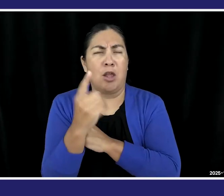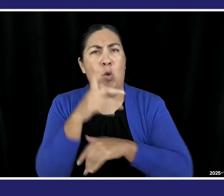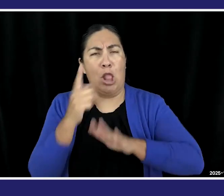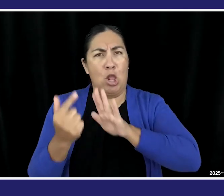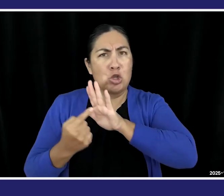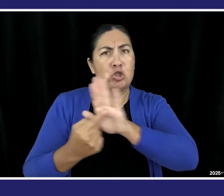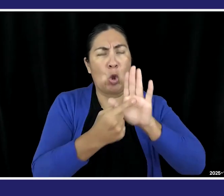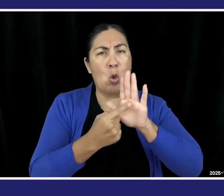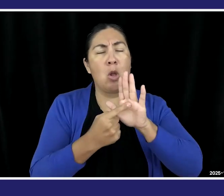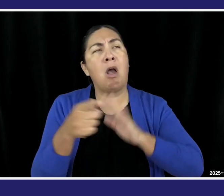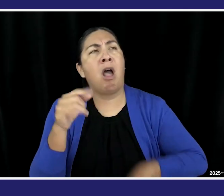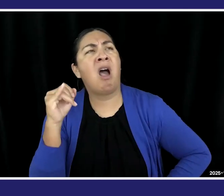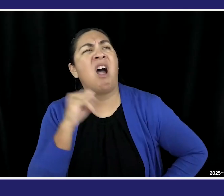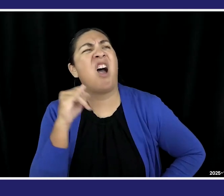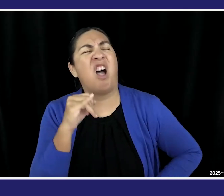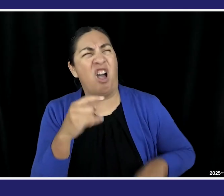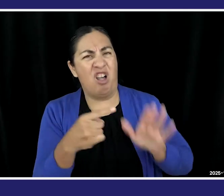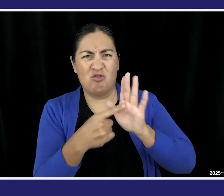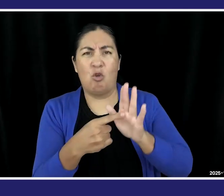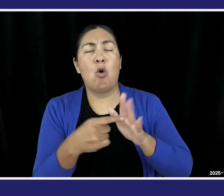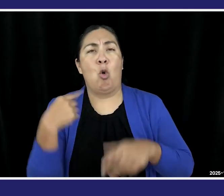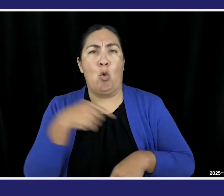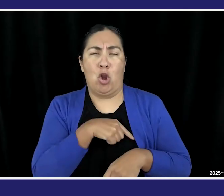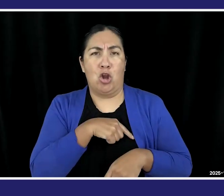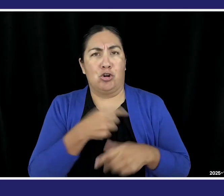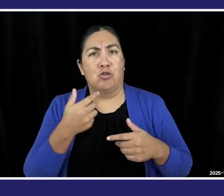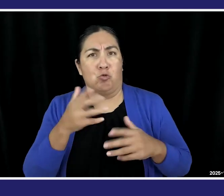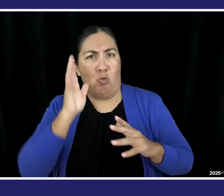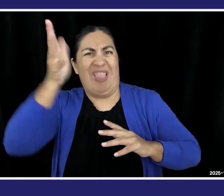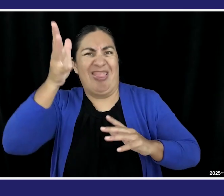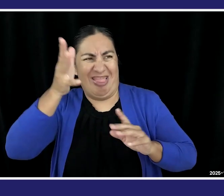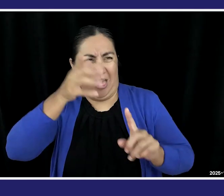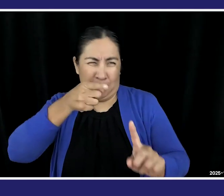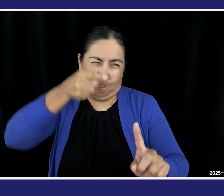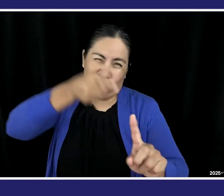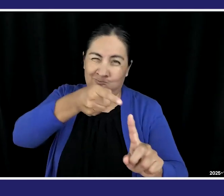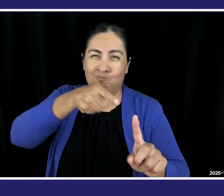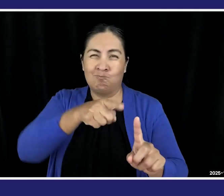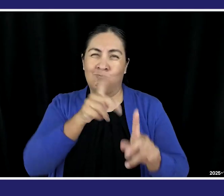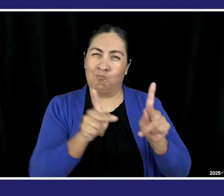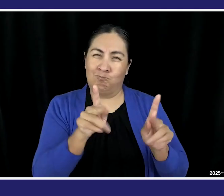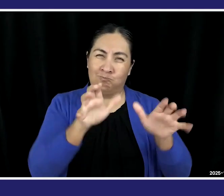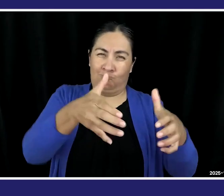showcase how we are looking to target this population. Next slide, please.